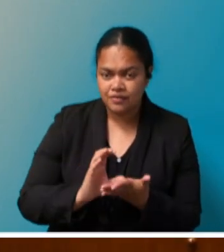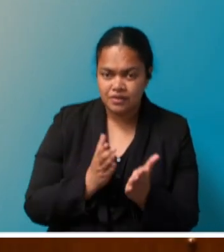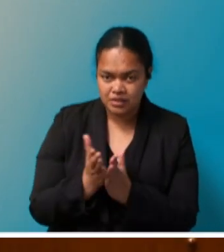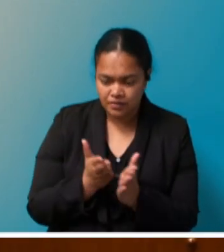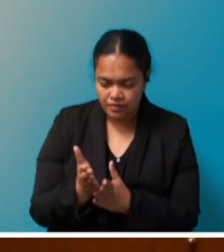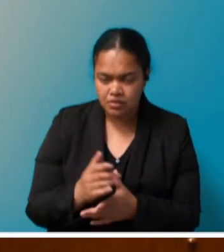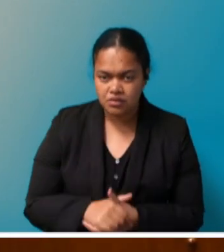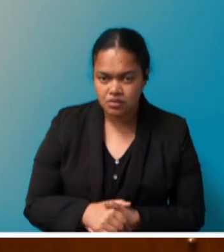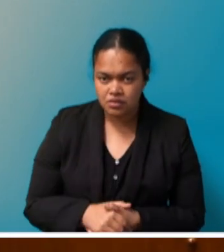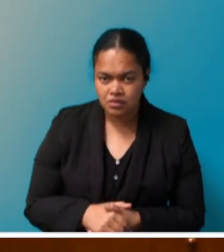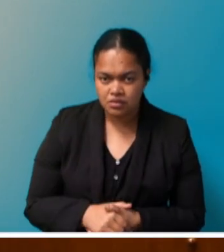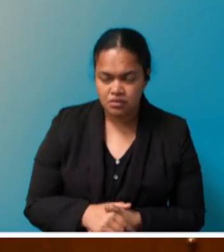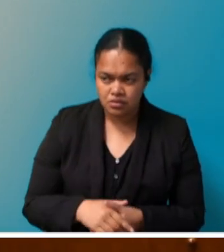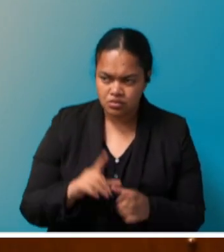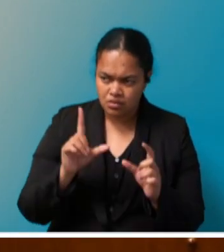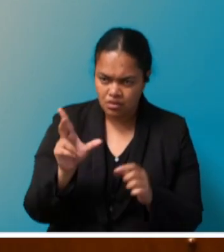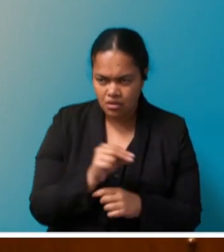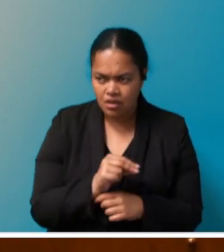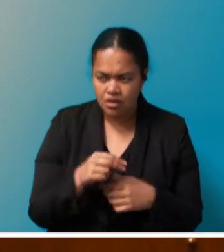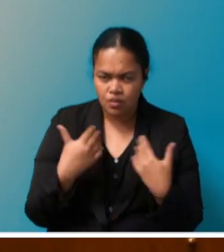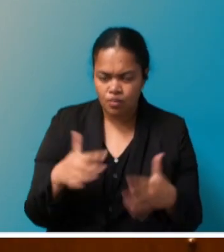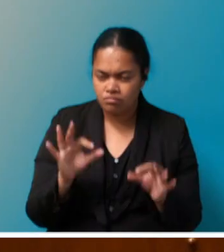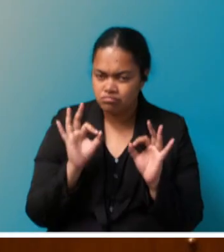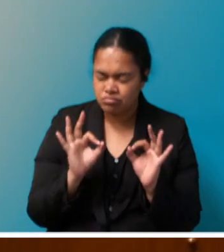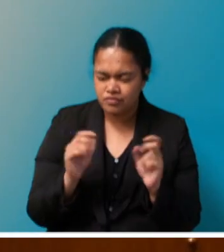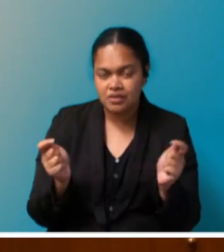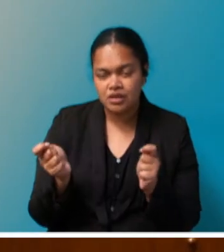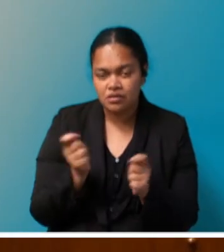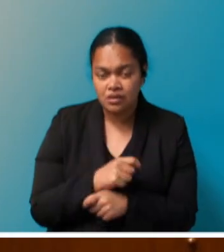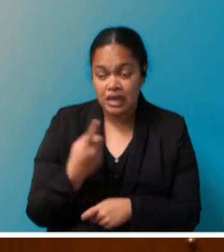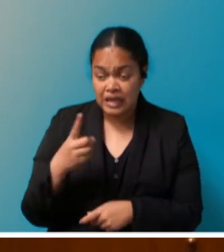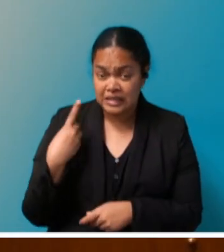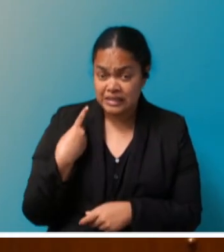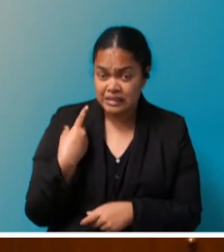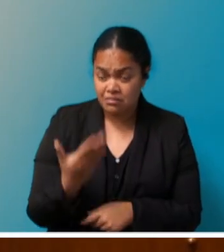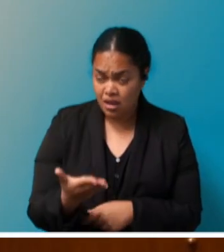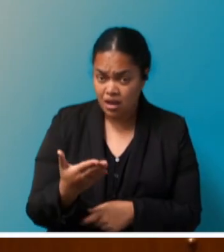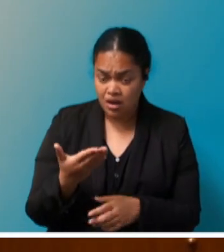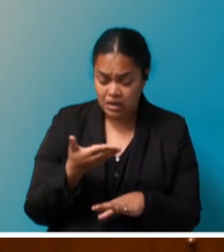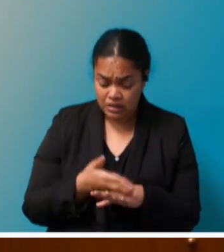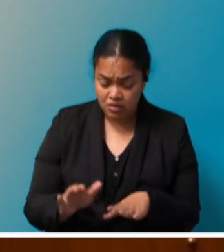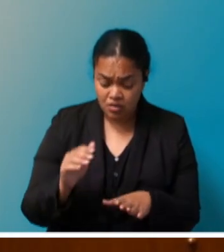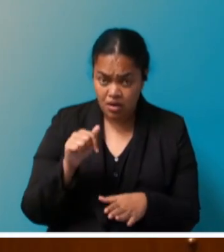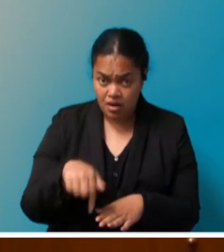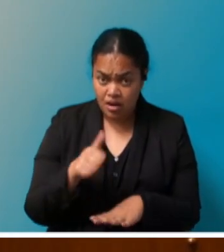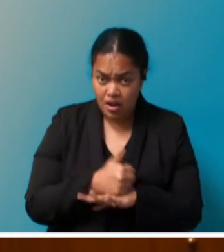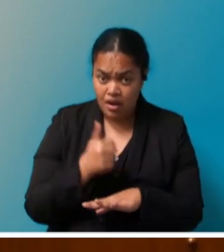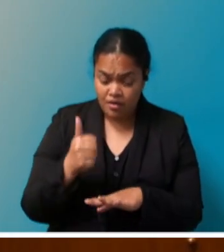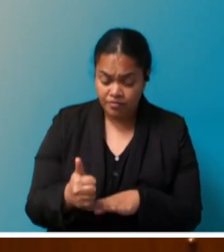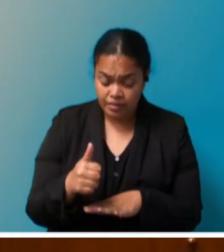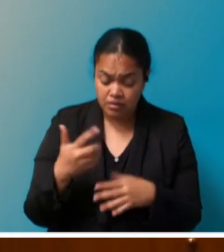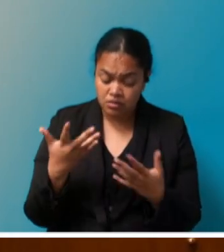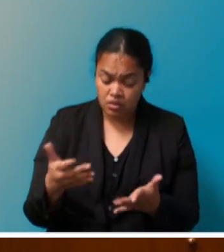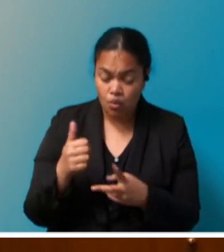undergone significant reforms, and the demands of modern governance, which have